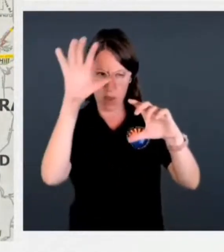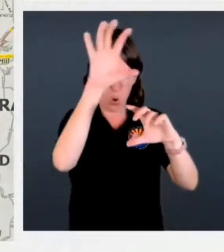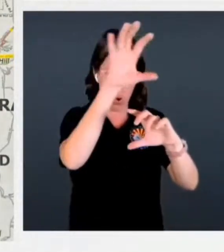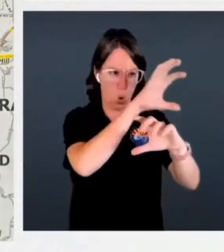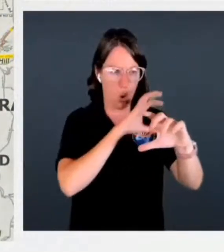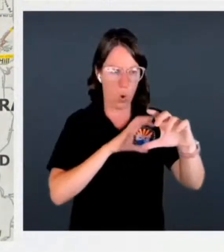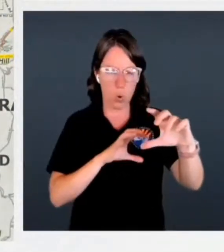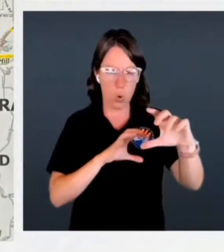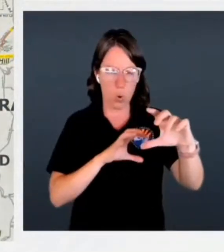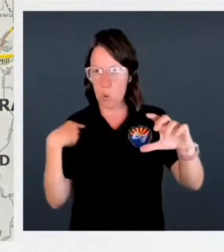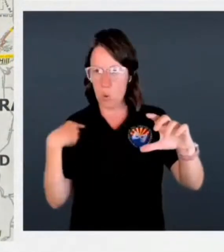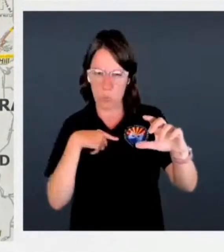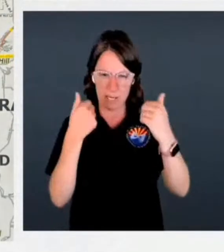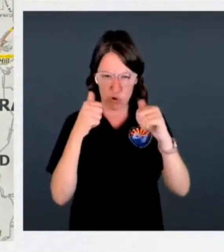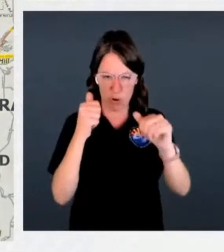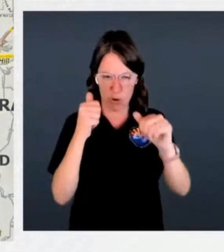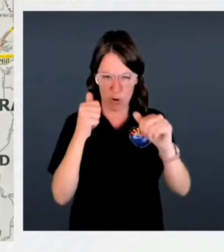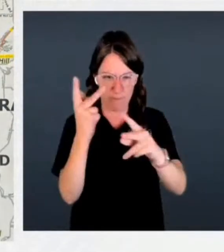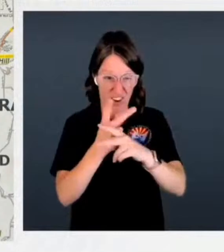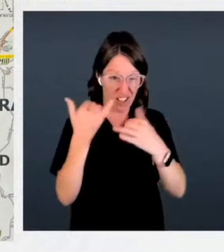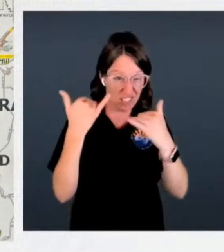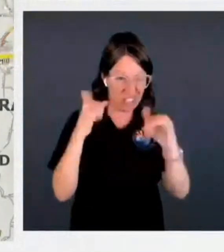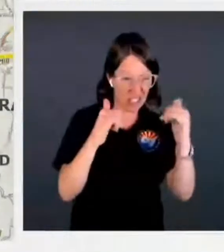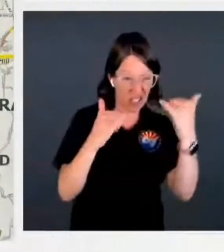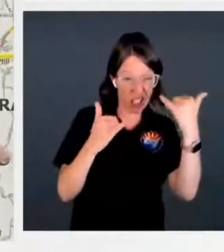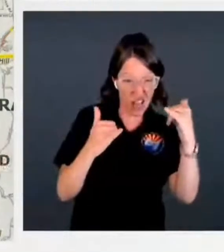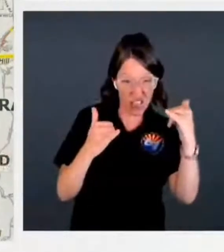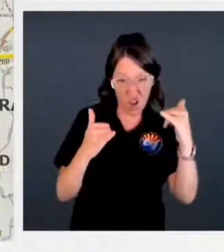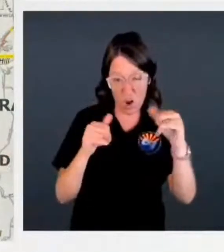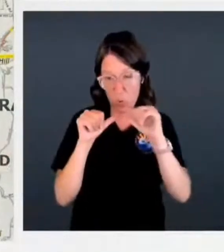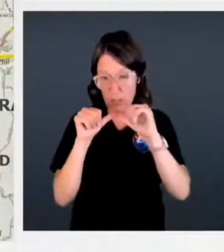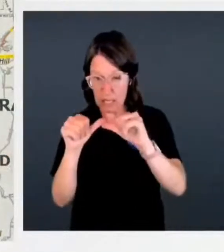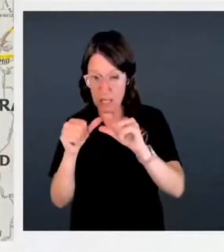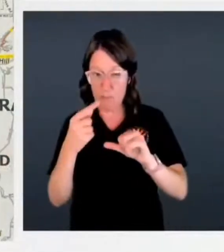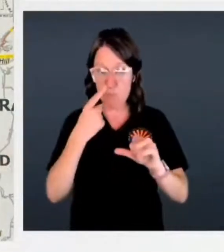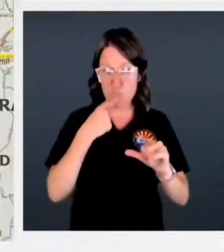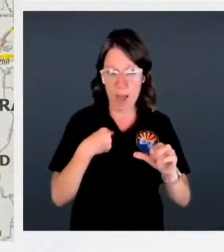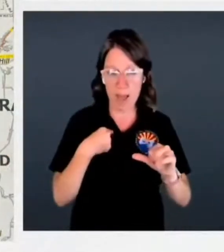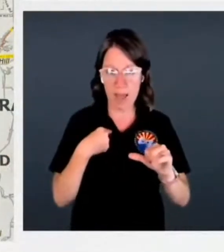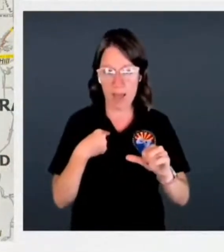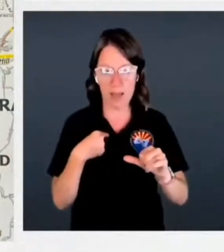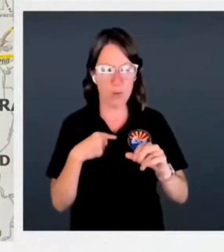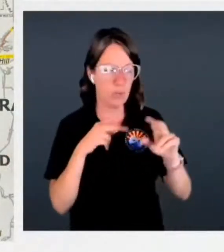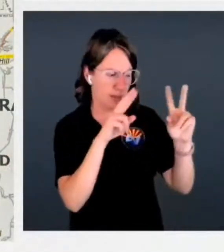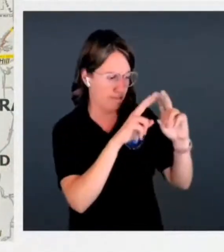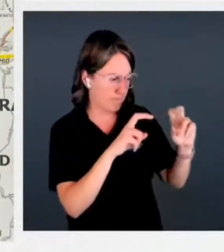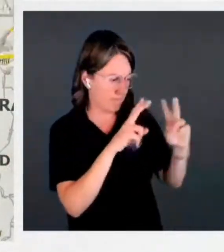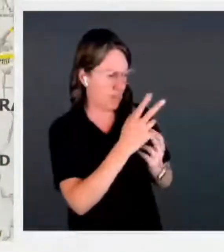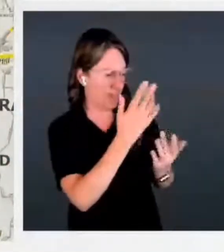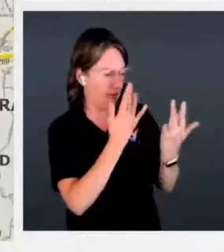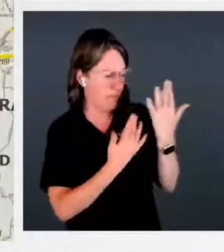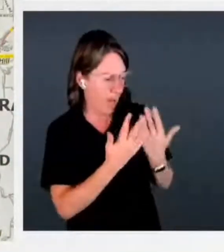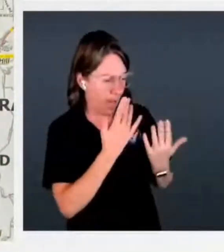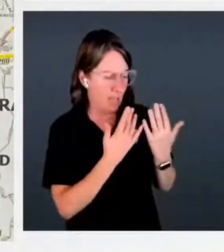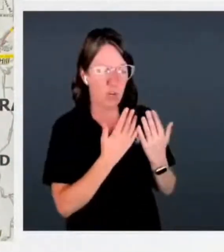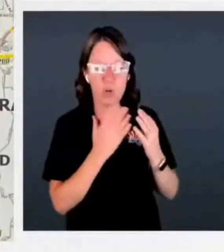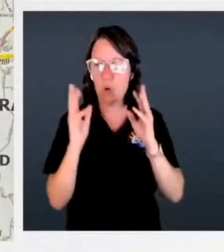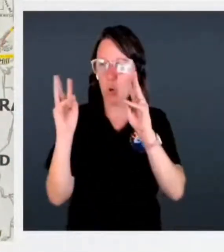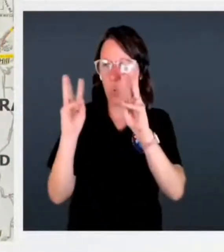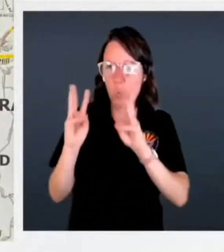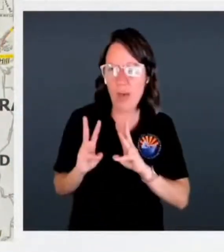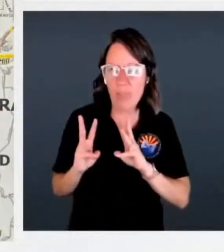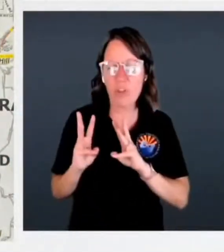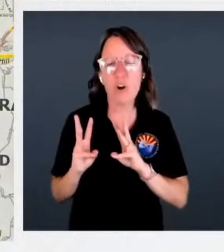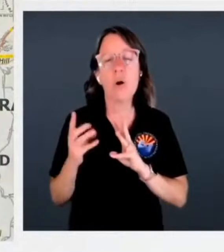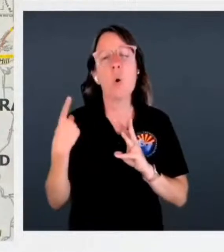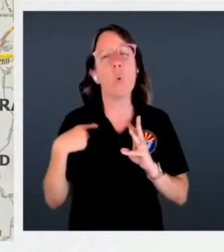made constantly. And so we have to take in consideration what fire tells us, what's predicted with the weather, many of the considerations we talked about